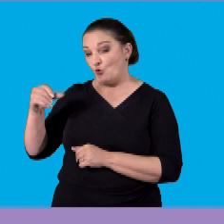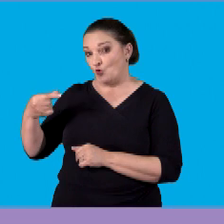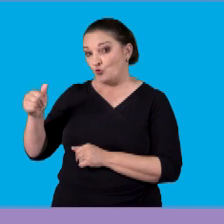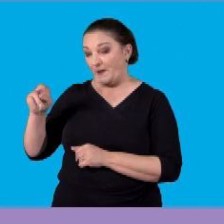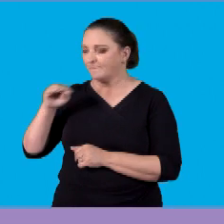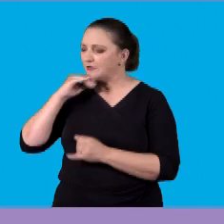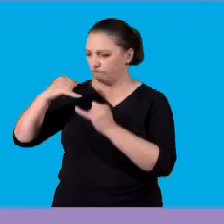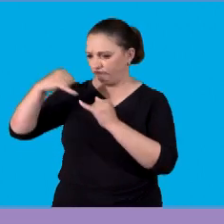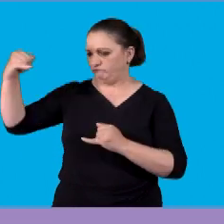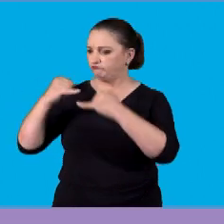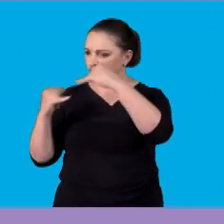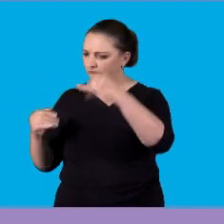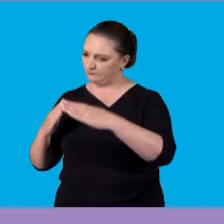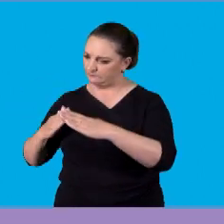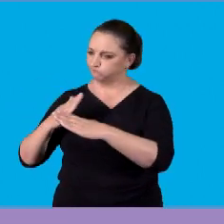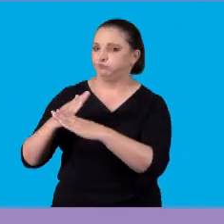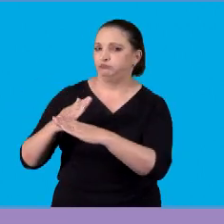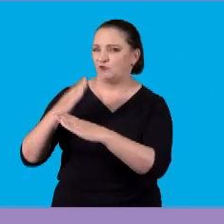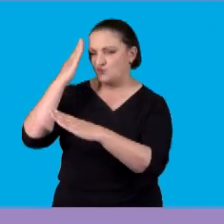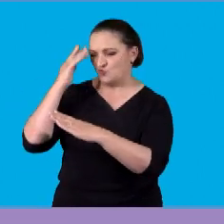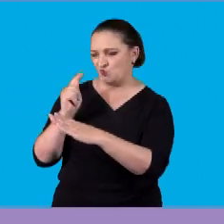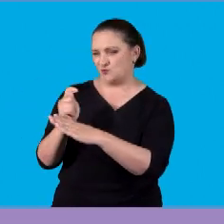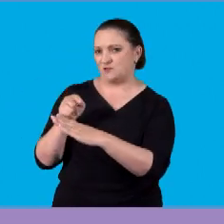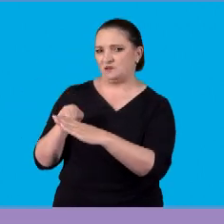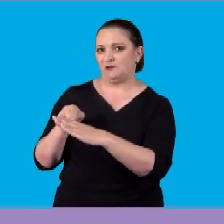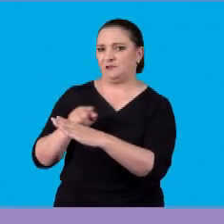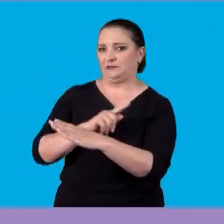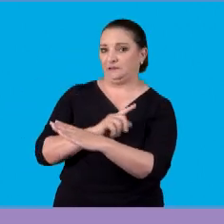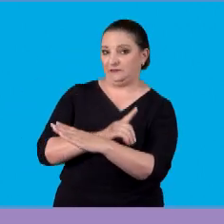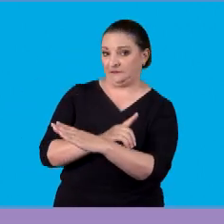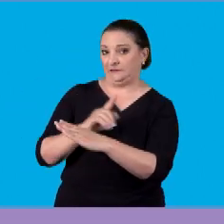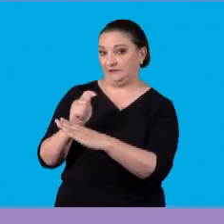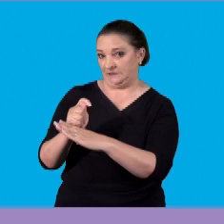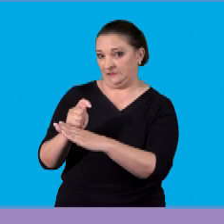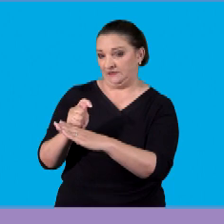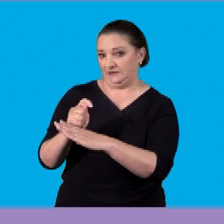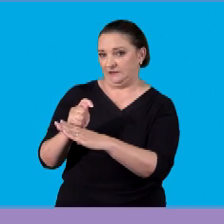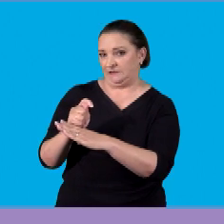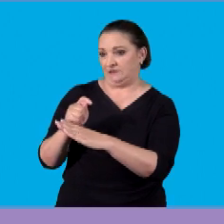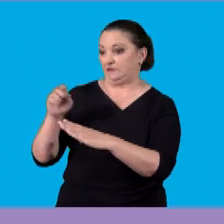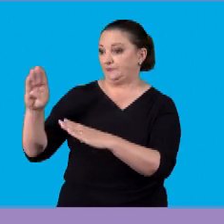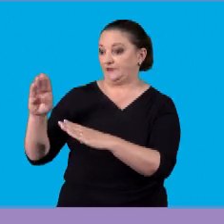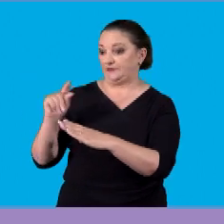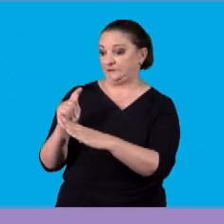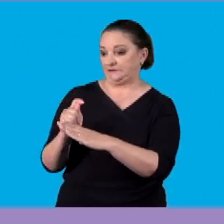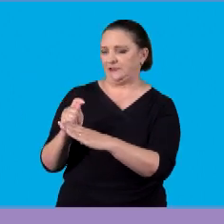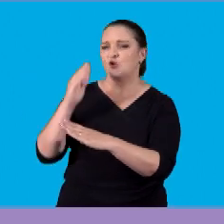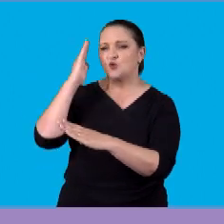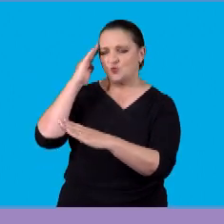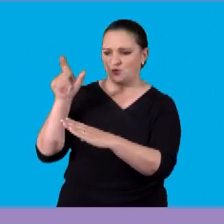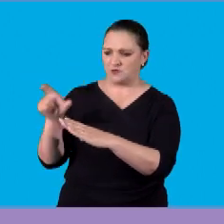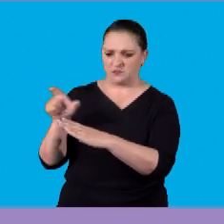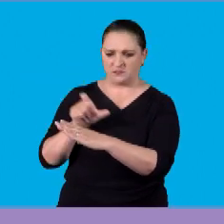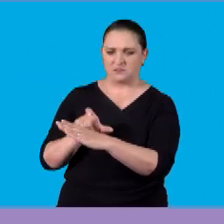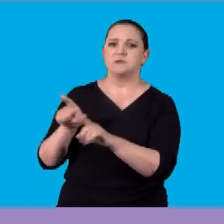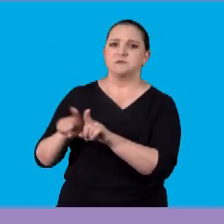they bisect each other. So there where they meet at T, we know that DT will be equals to BT.